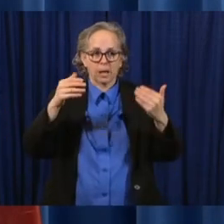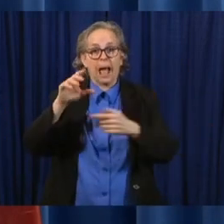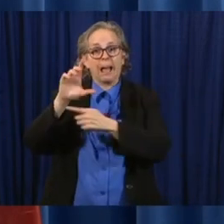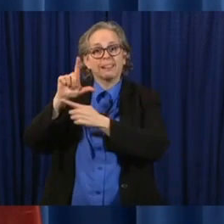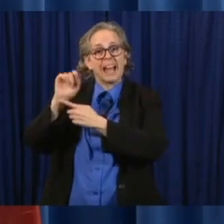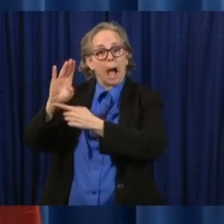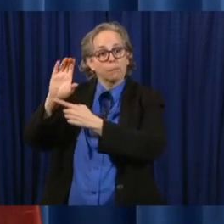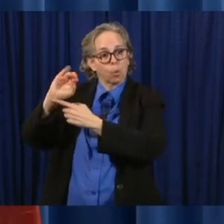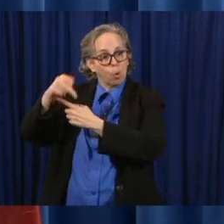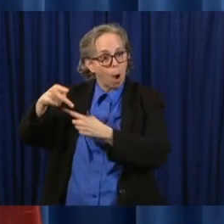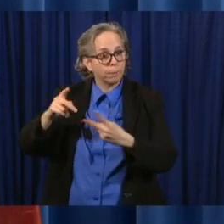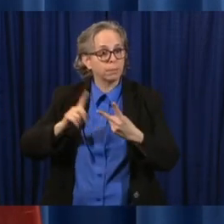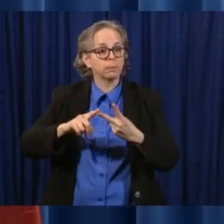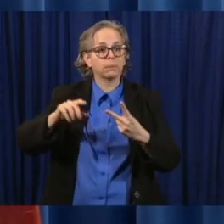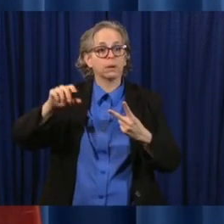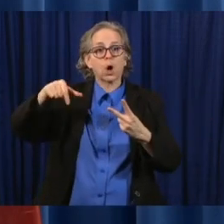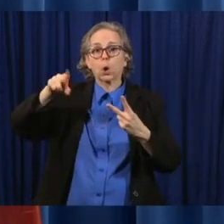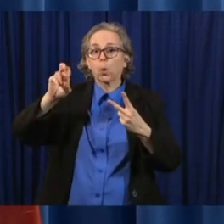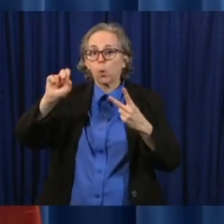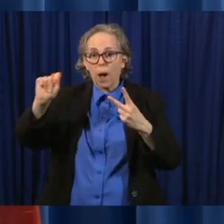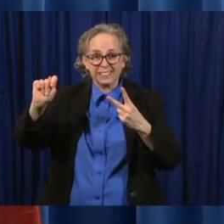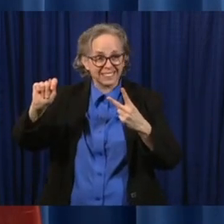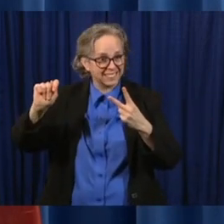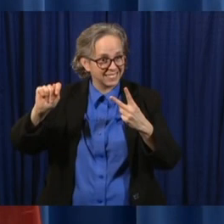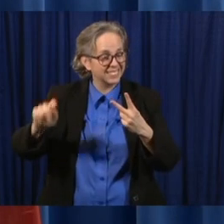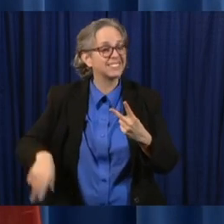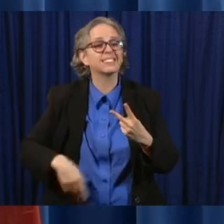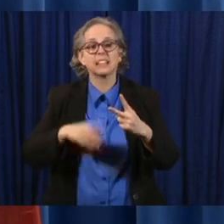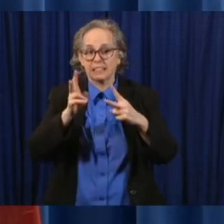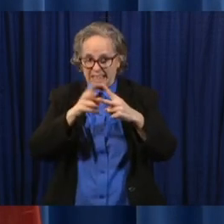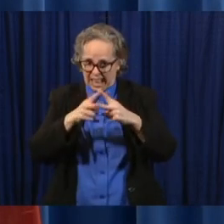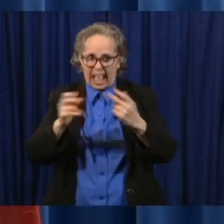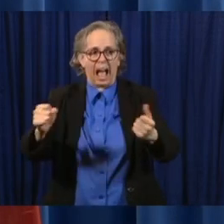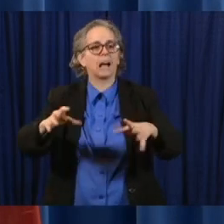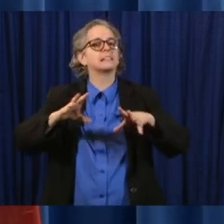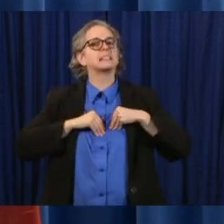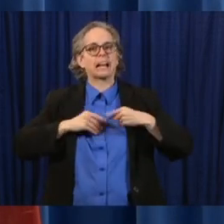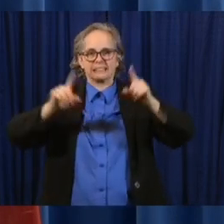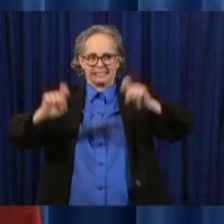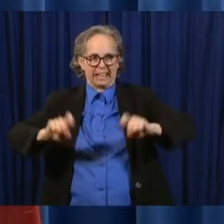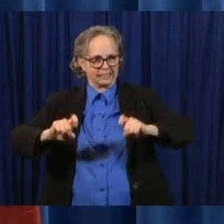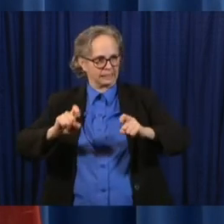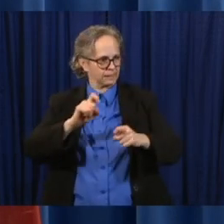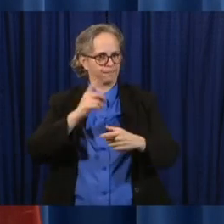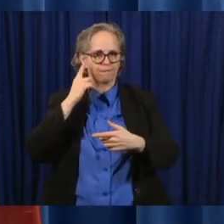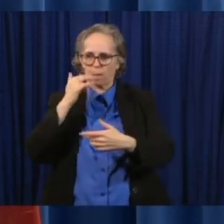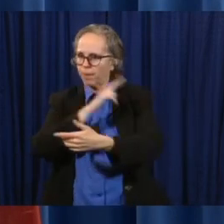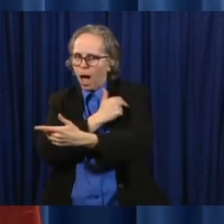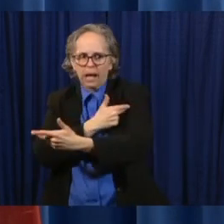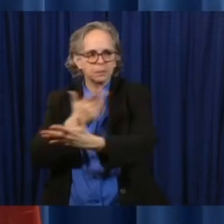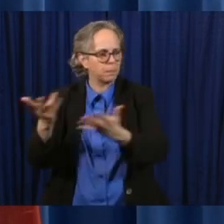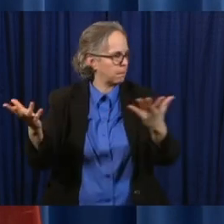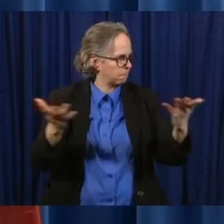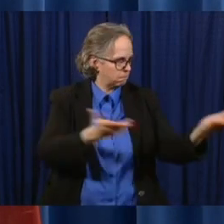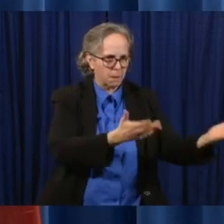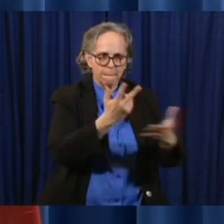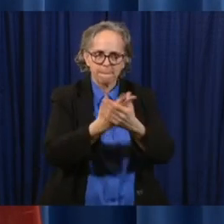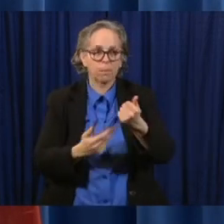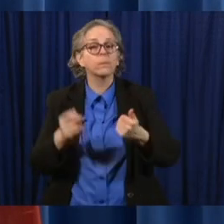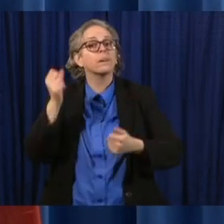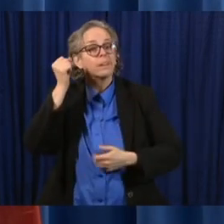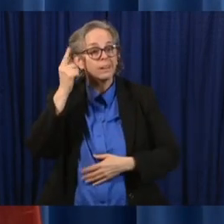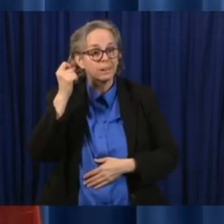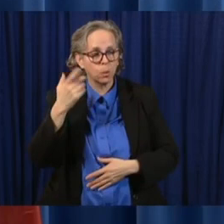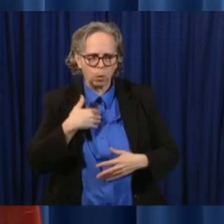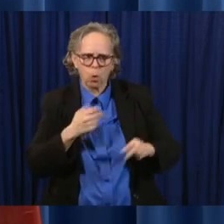now. Hospitals can take their tests there. They can have them do the test. We will monitor the turnaround time. If the turnaround